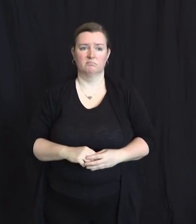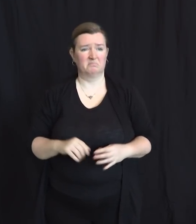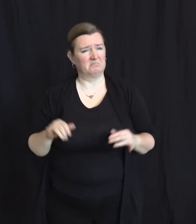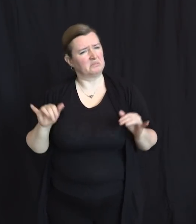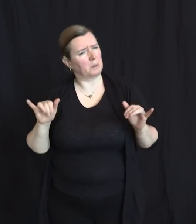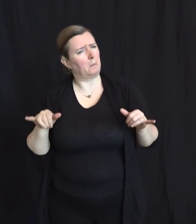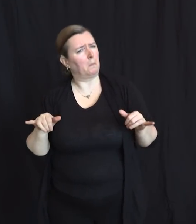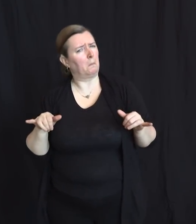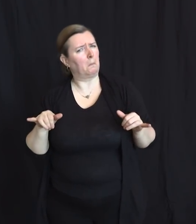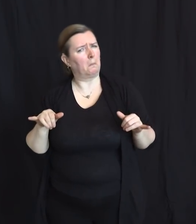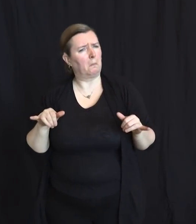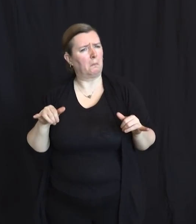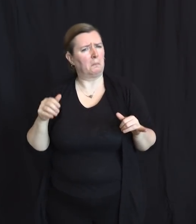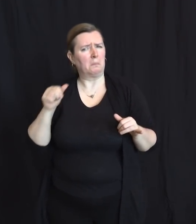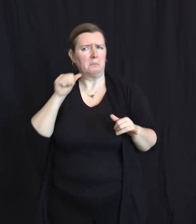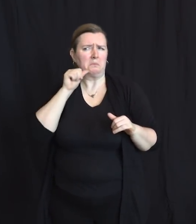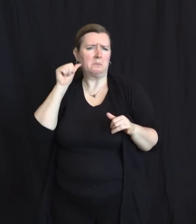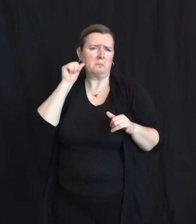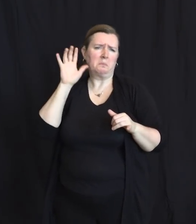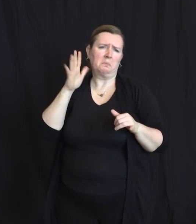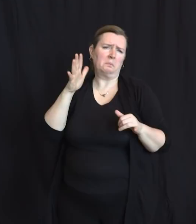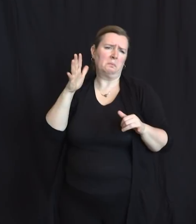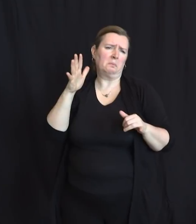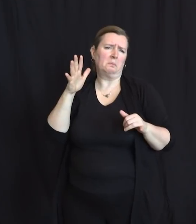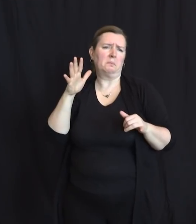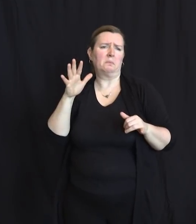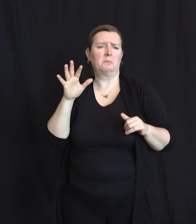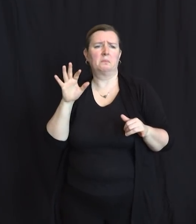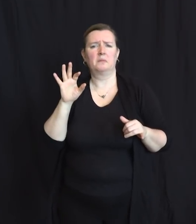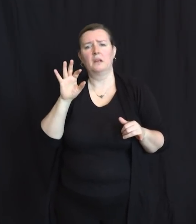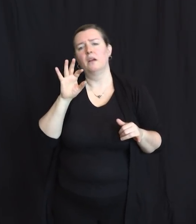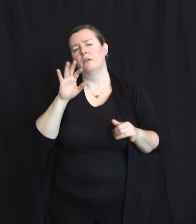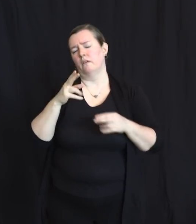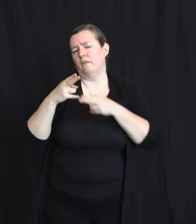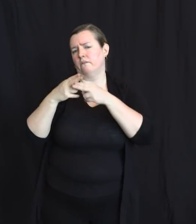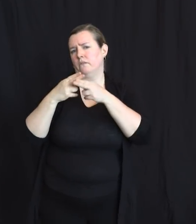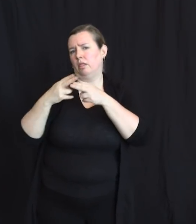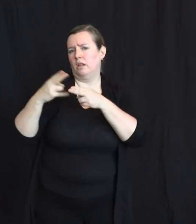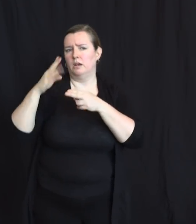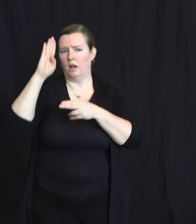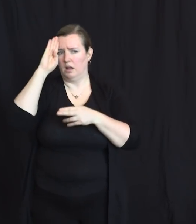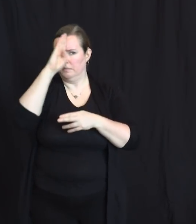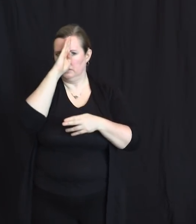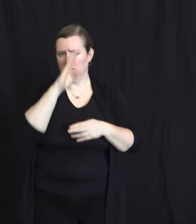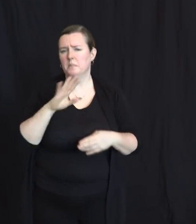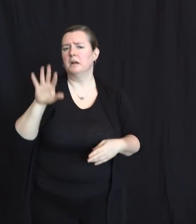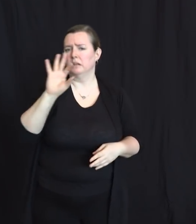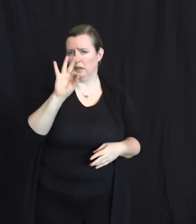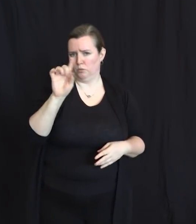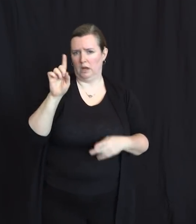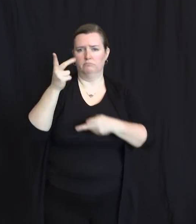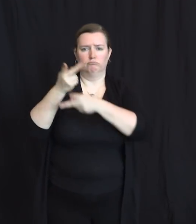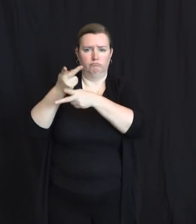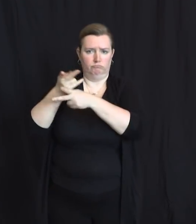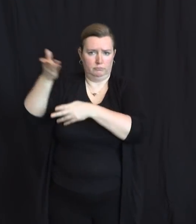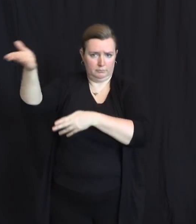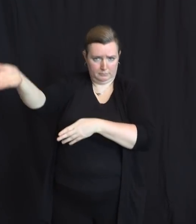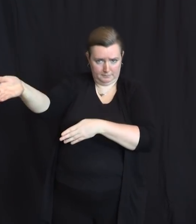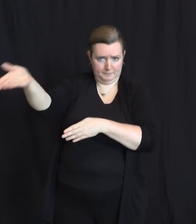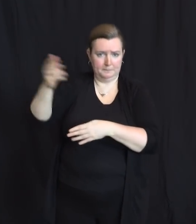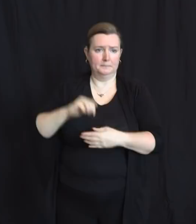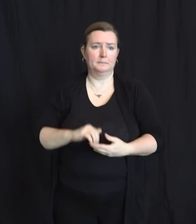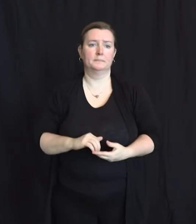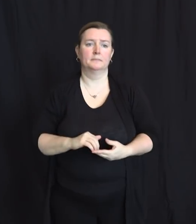before. Our field medical stations have patients in total of 91 persons. And if you look at the rate of